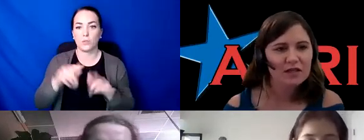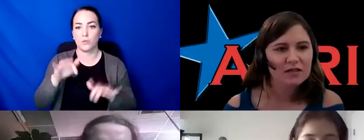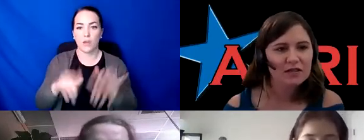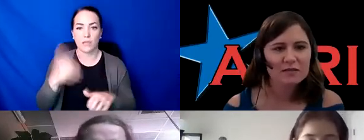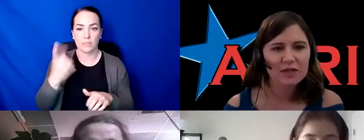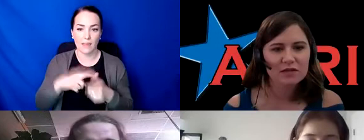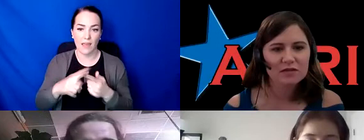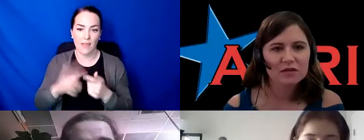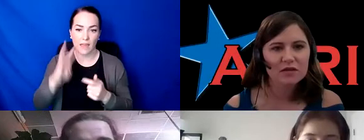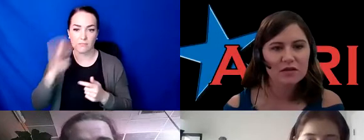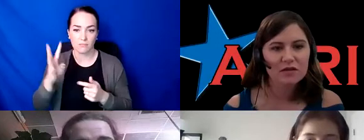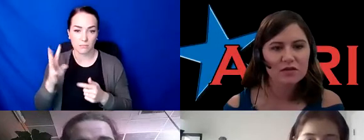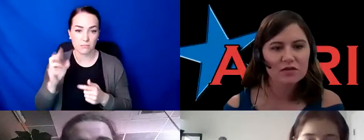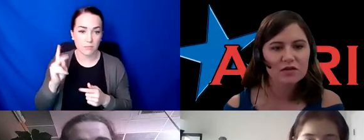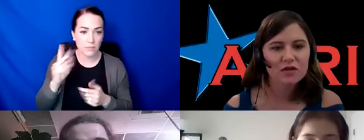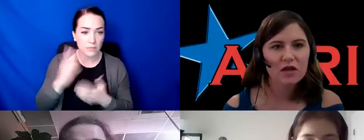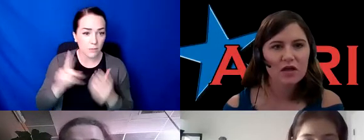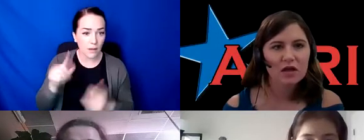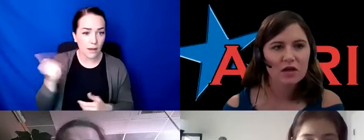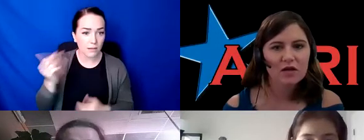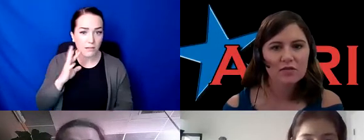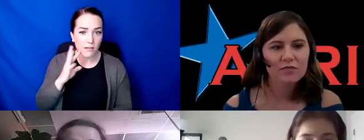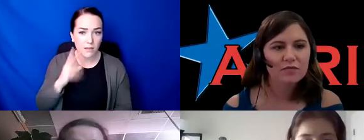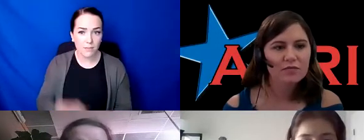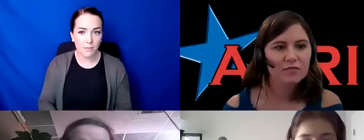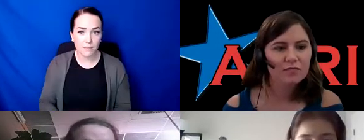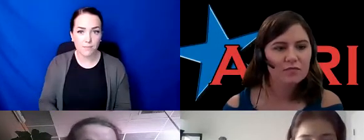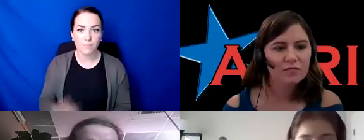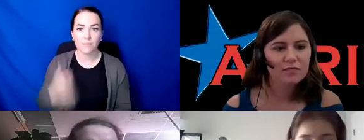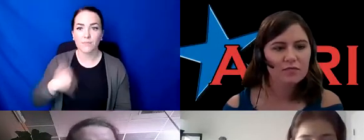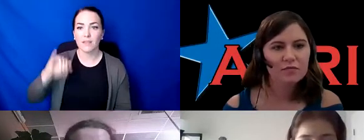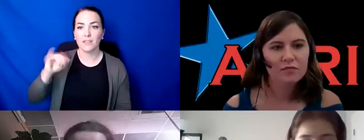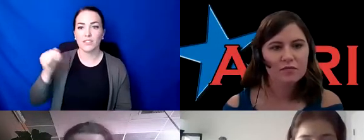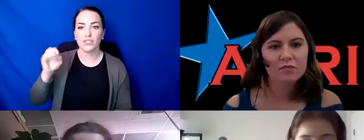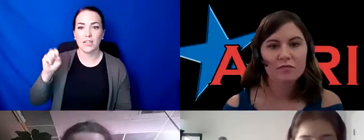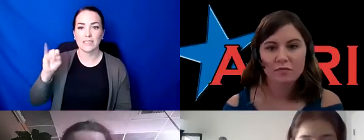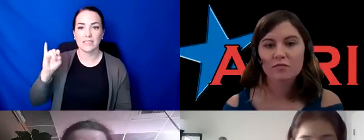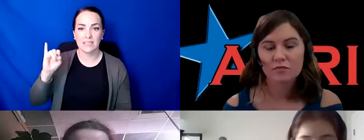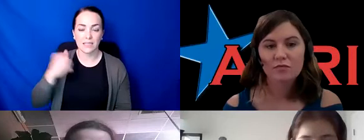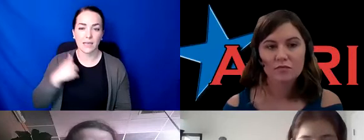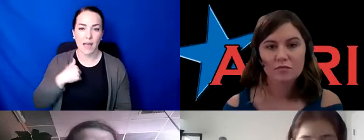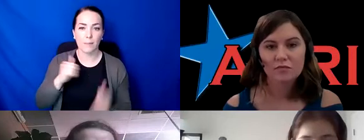something. Somebody else? So I'm Jessie with Active Reentry.